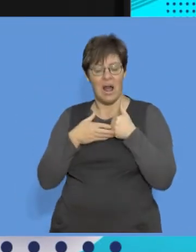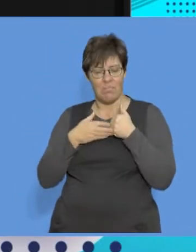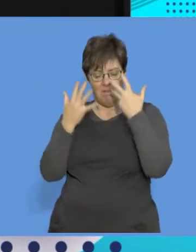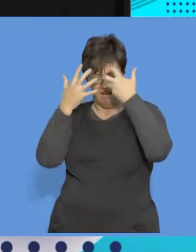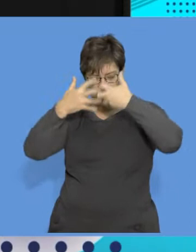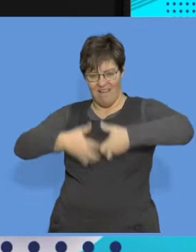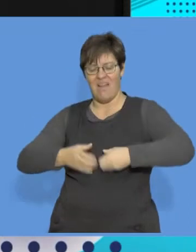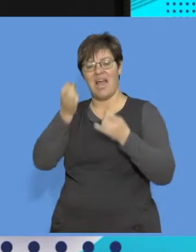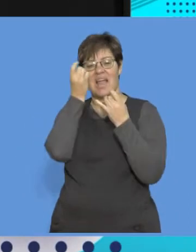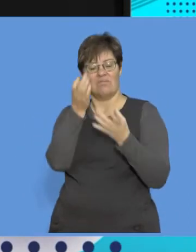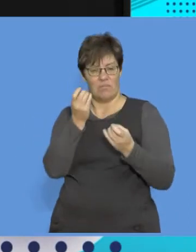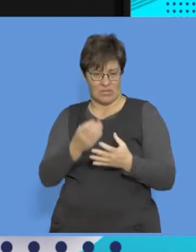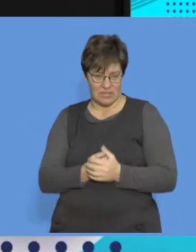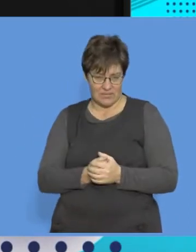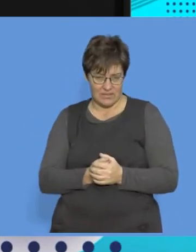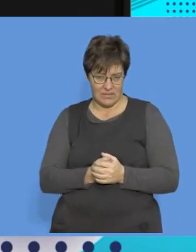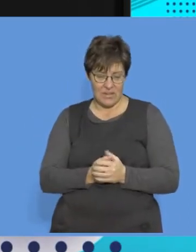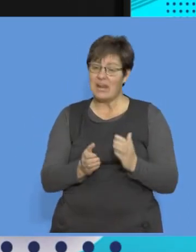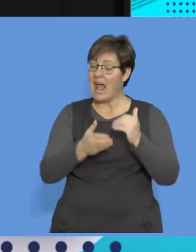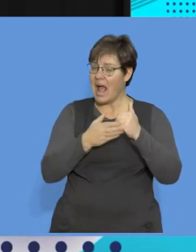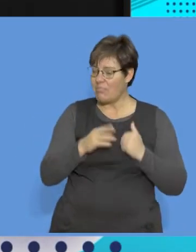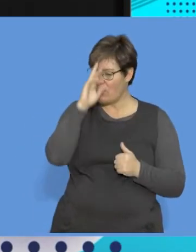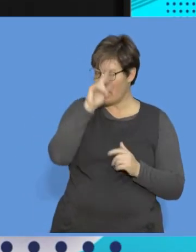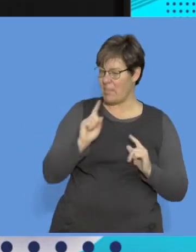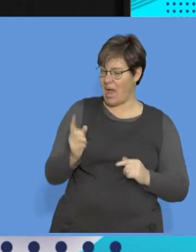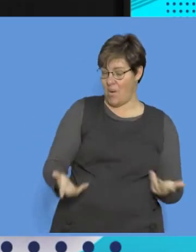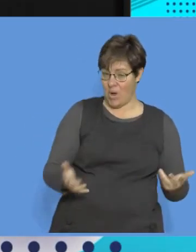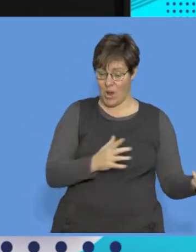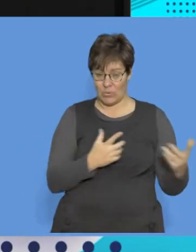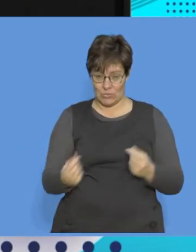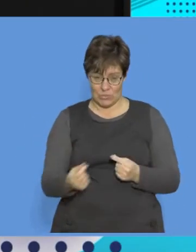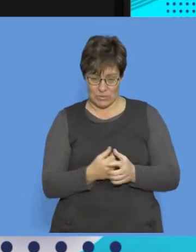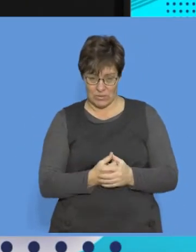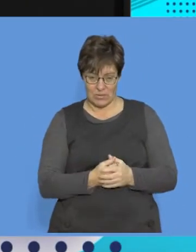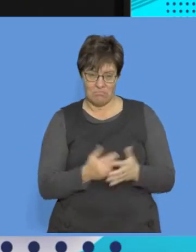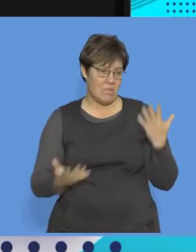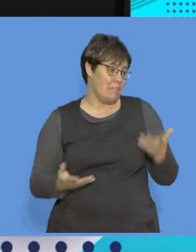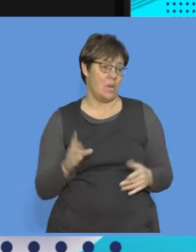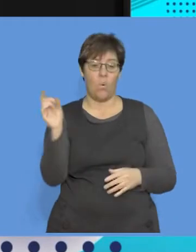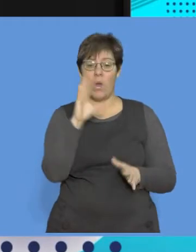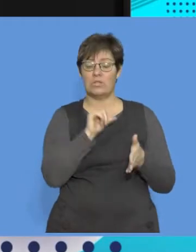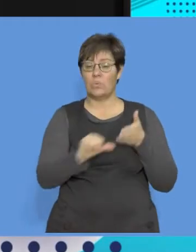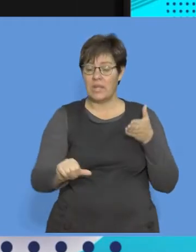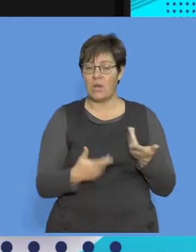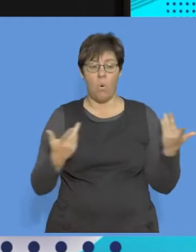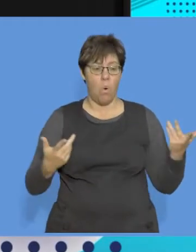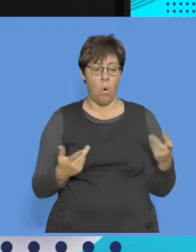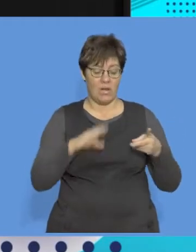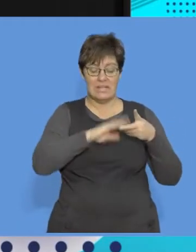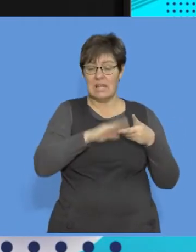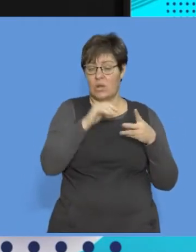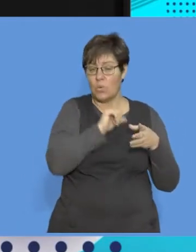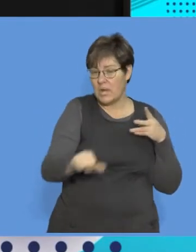your information and your learning and help you remember. And then perhaps once a week or every second week, you